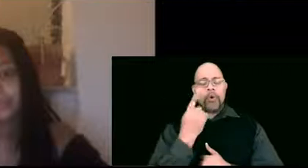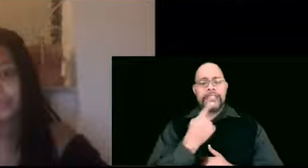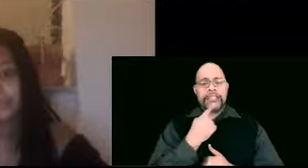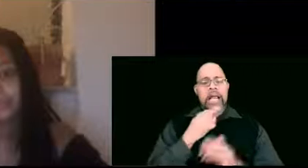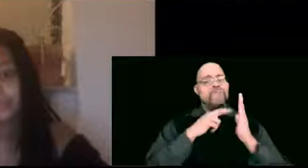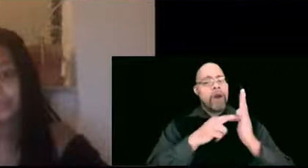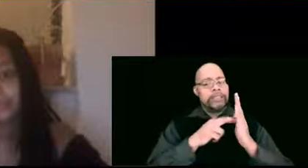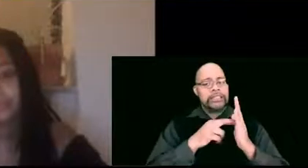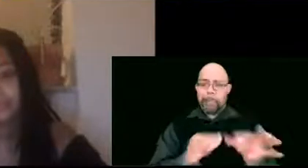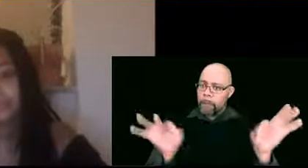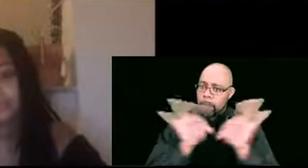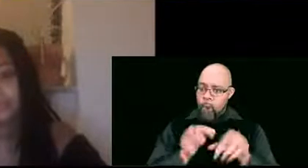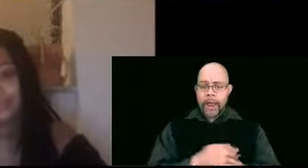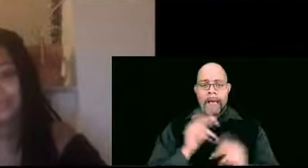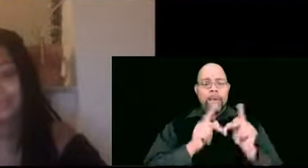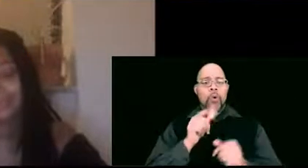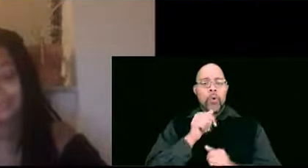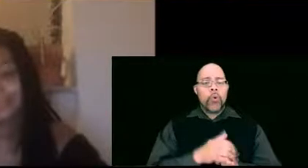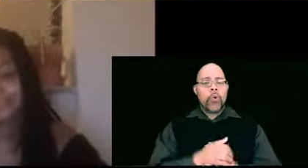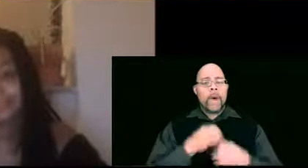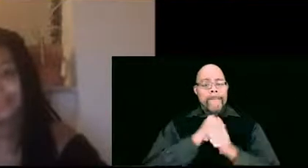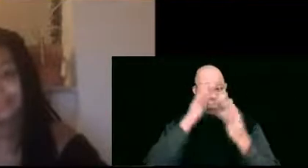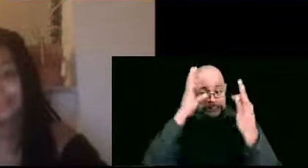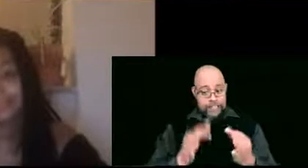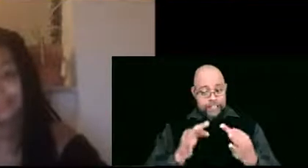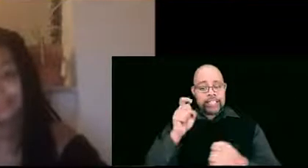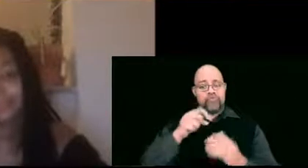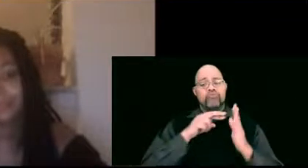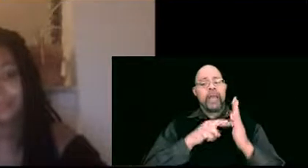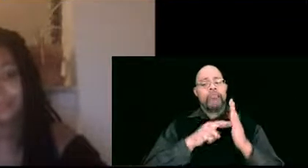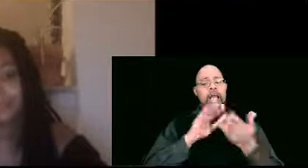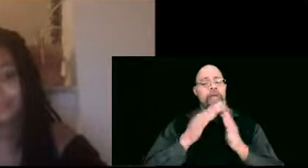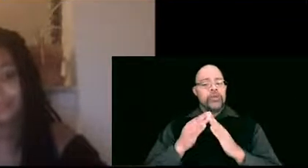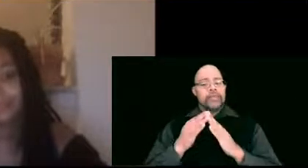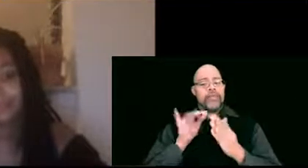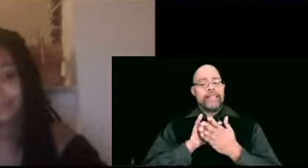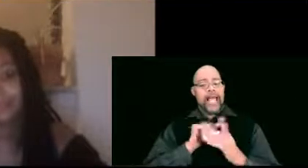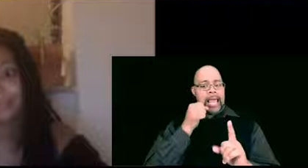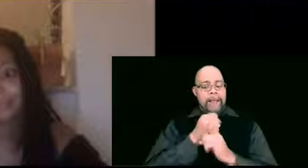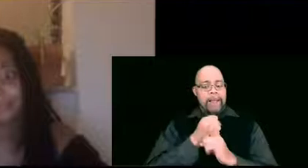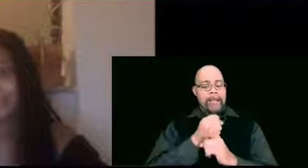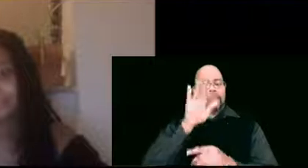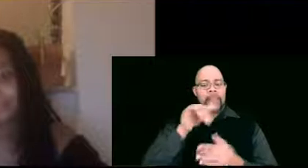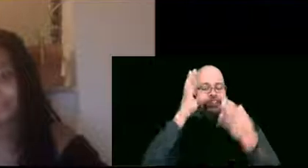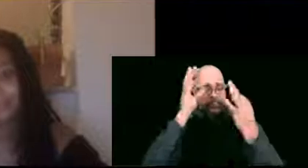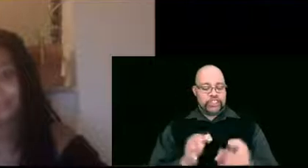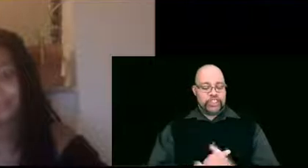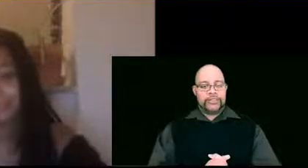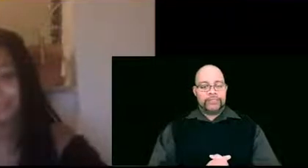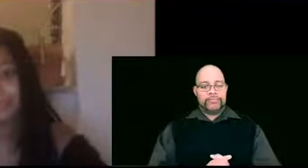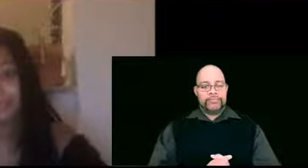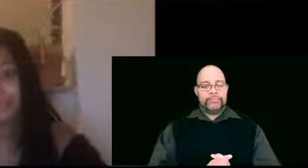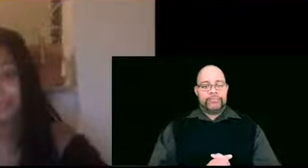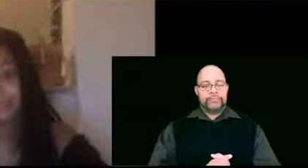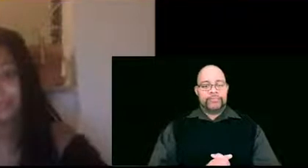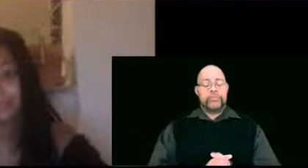like. I always say representation matters, and people who make decisions need to represent the communities that are impacted by those